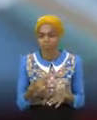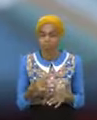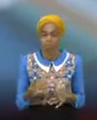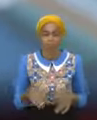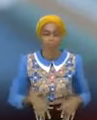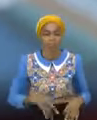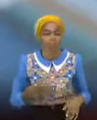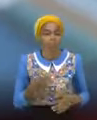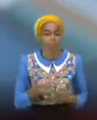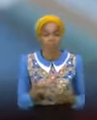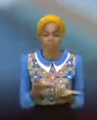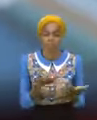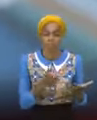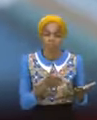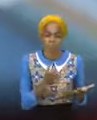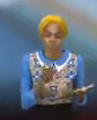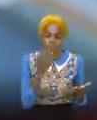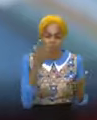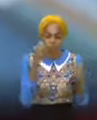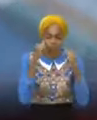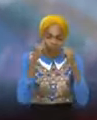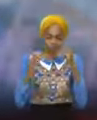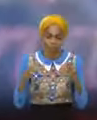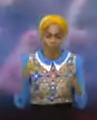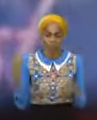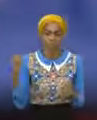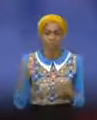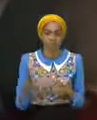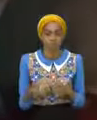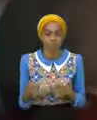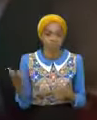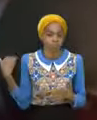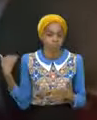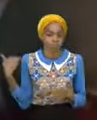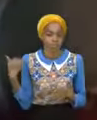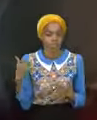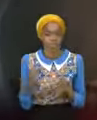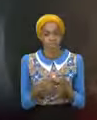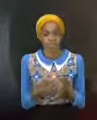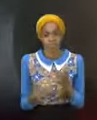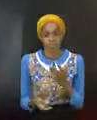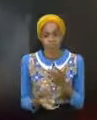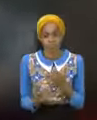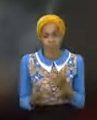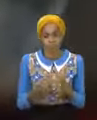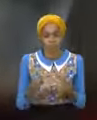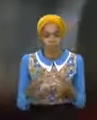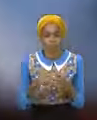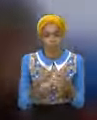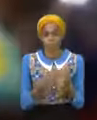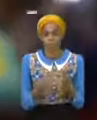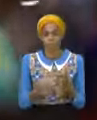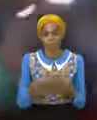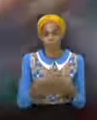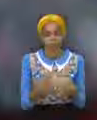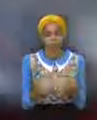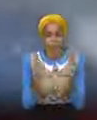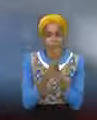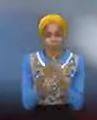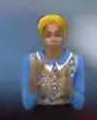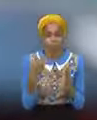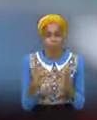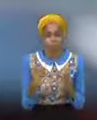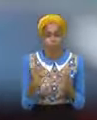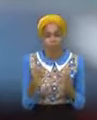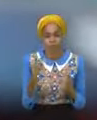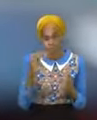kept enjoying until this fateful day when I went for the crusade. And after the prayers of the man of God, he was like, put your hands where you